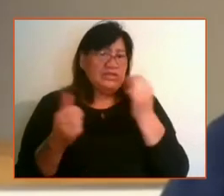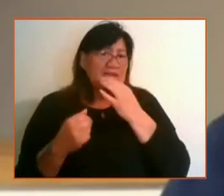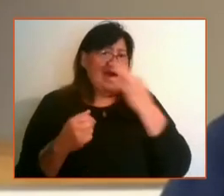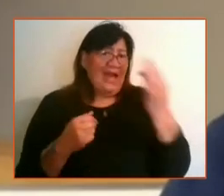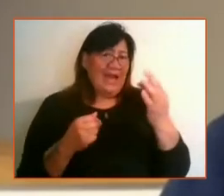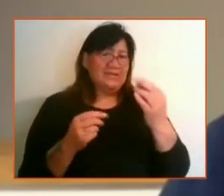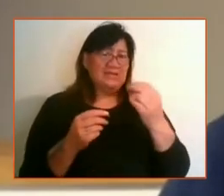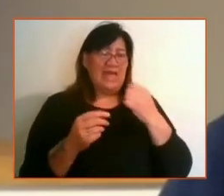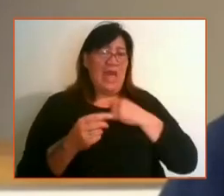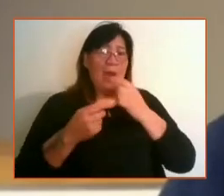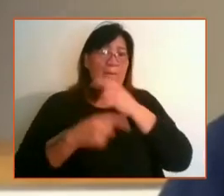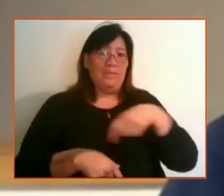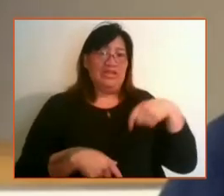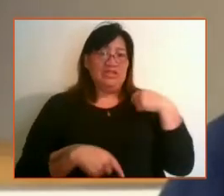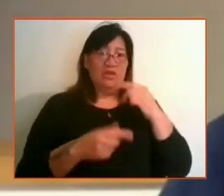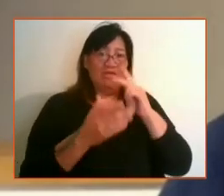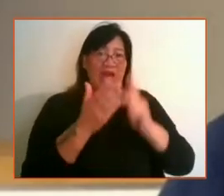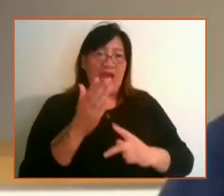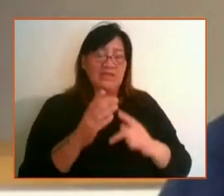and Heritage,